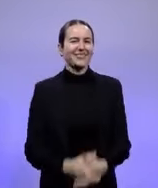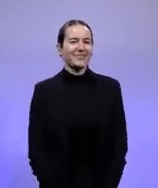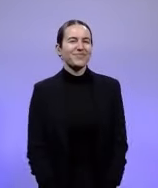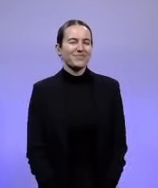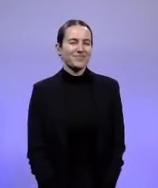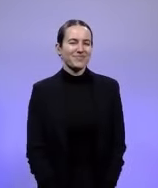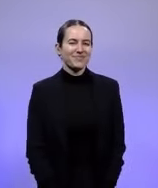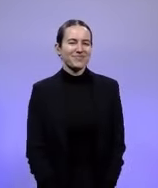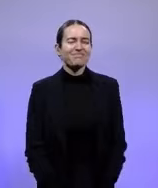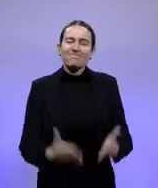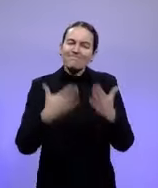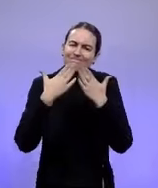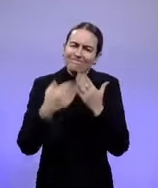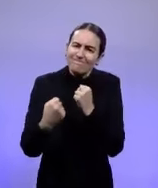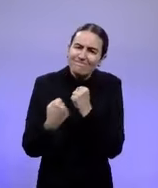Thank you very much for your support.